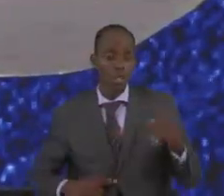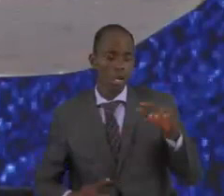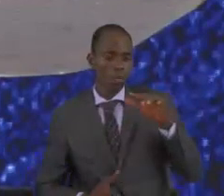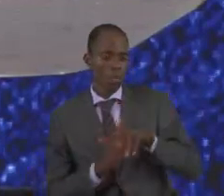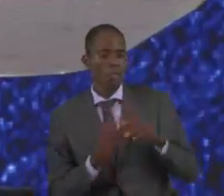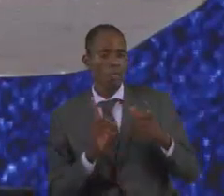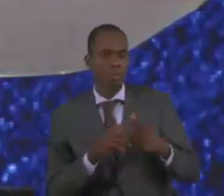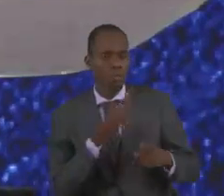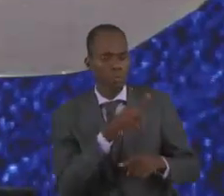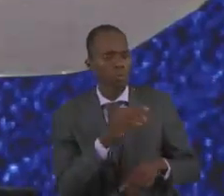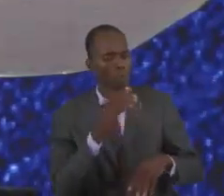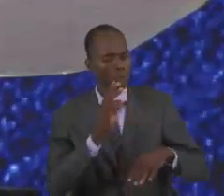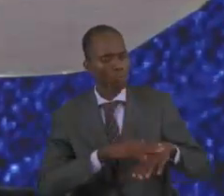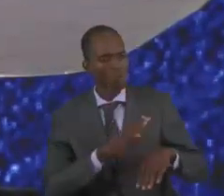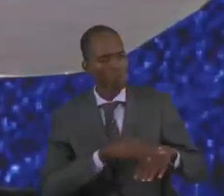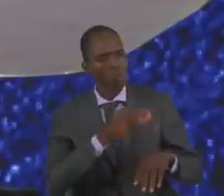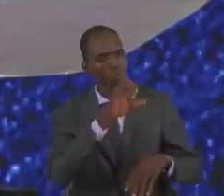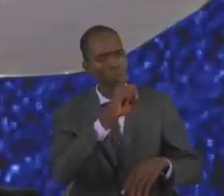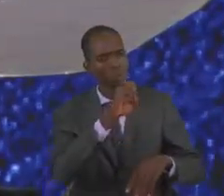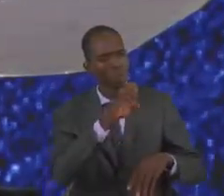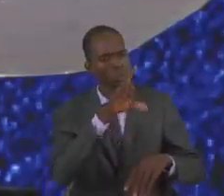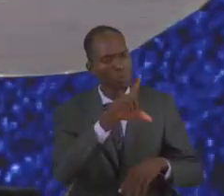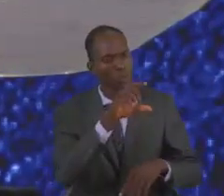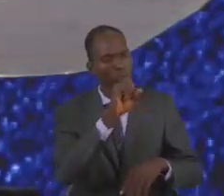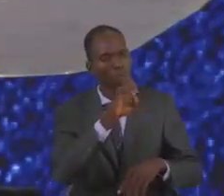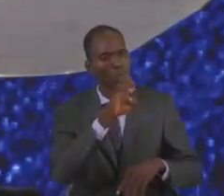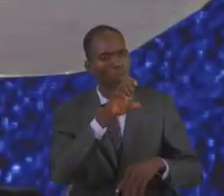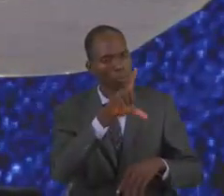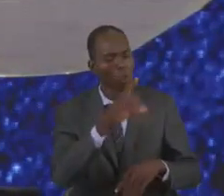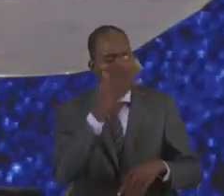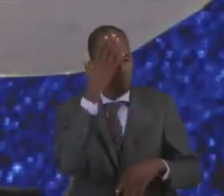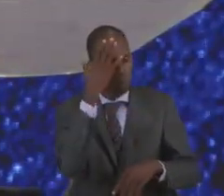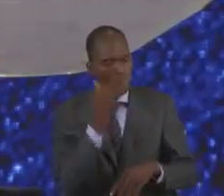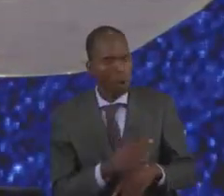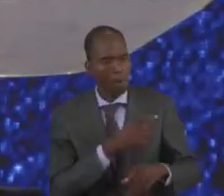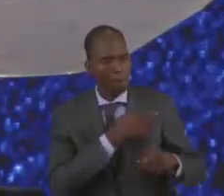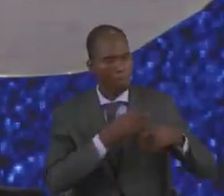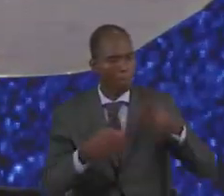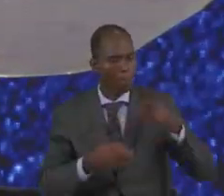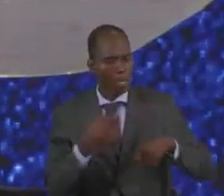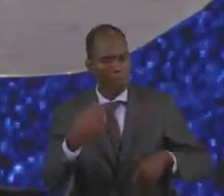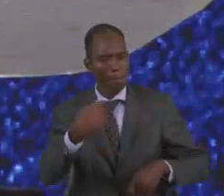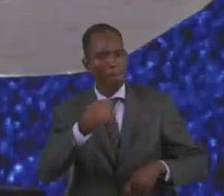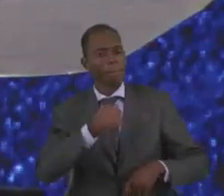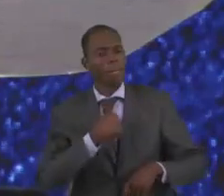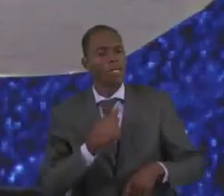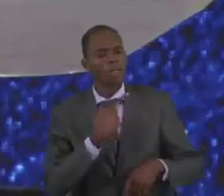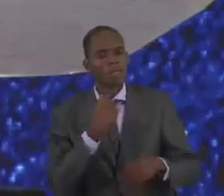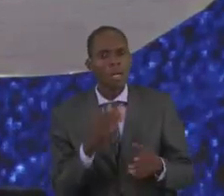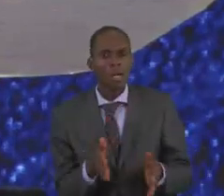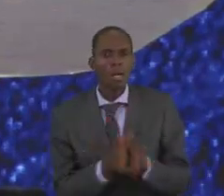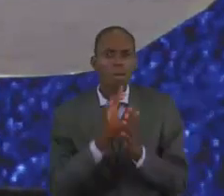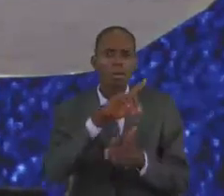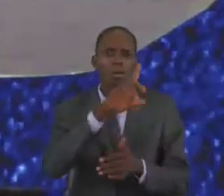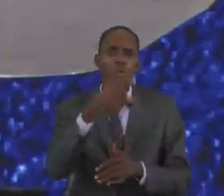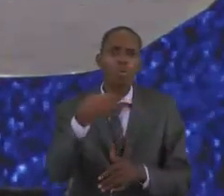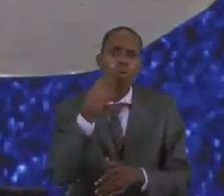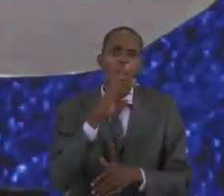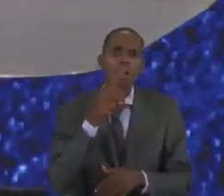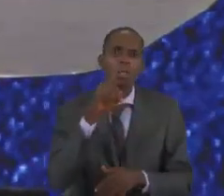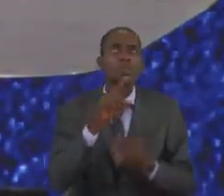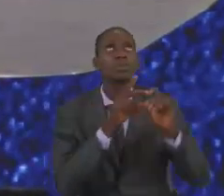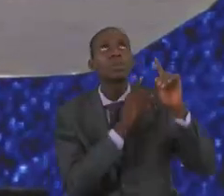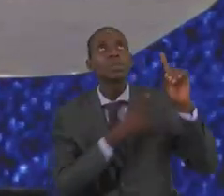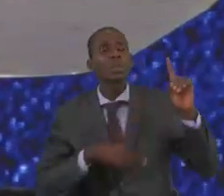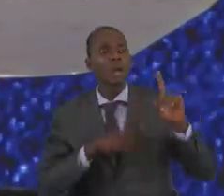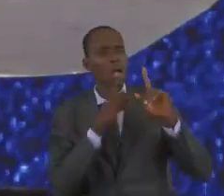said, Saul, Saul, why persecutest thou me? And he said, who art thou, Lord? And the Lord